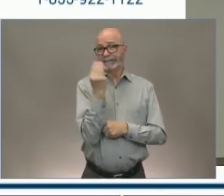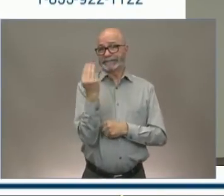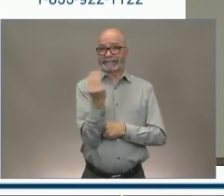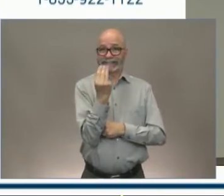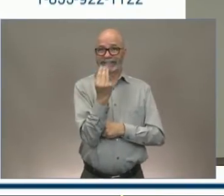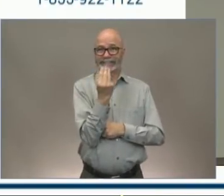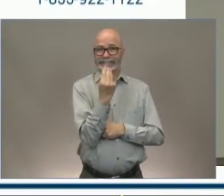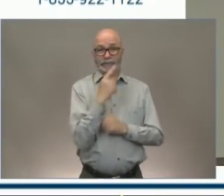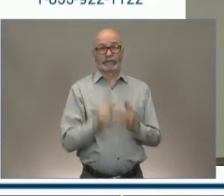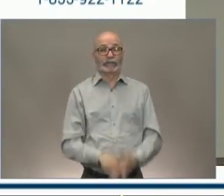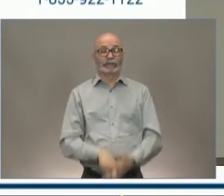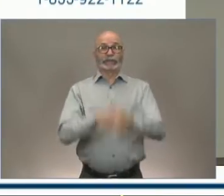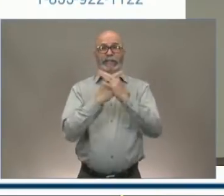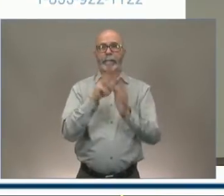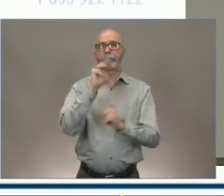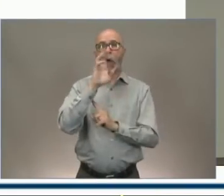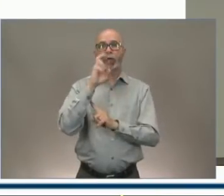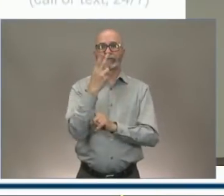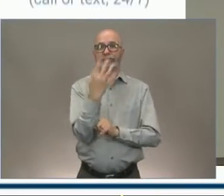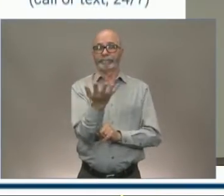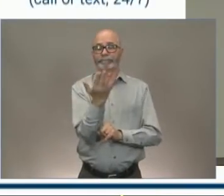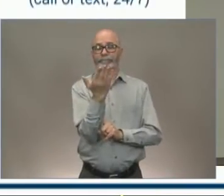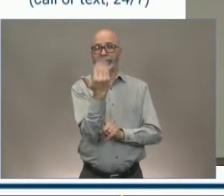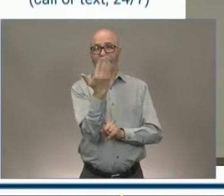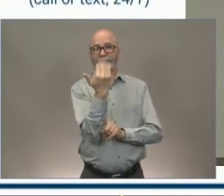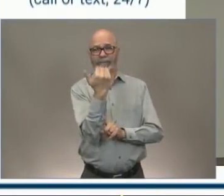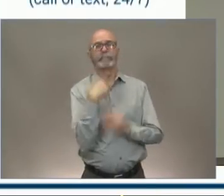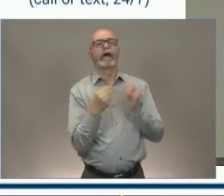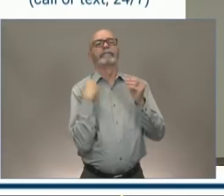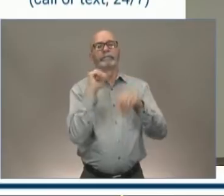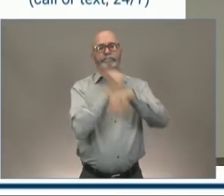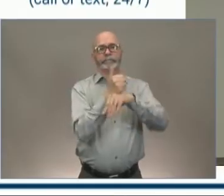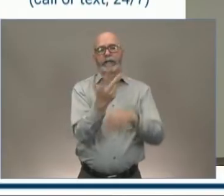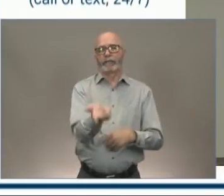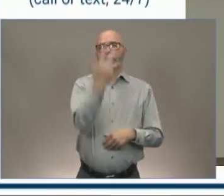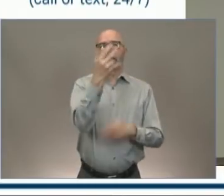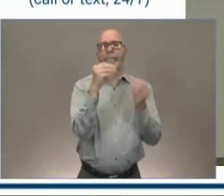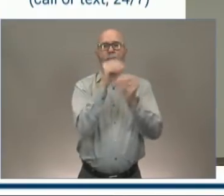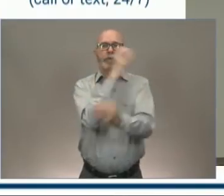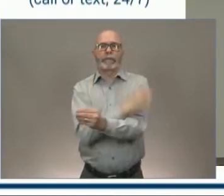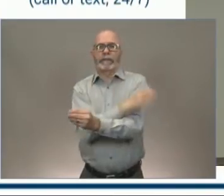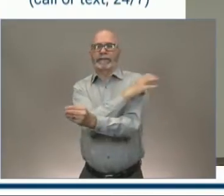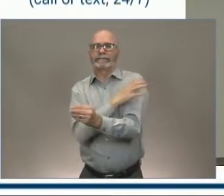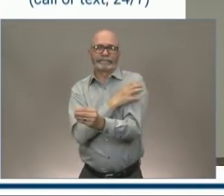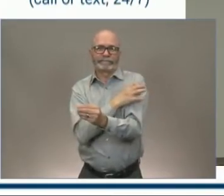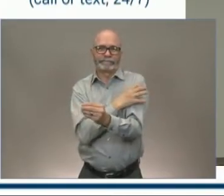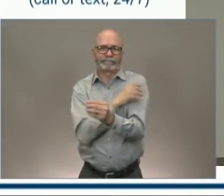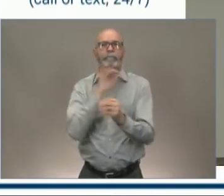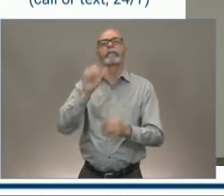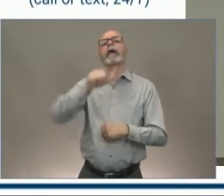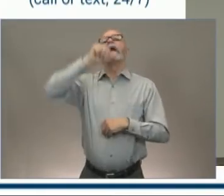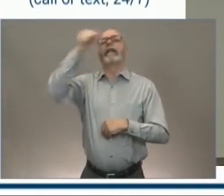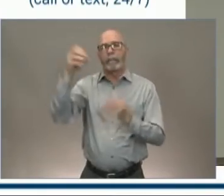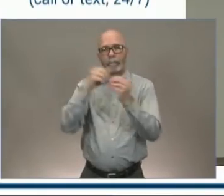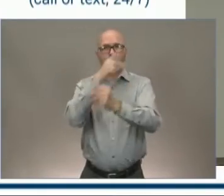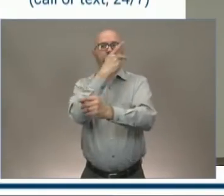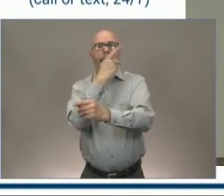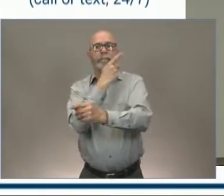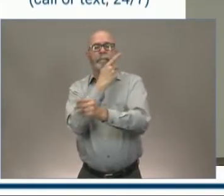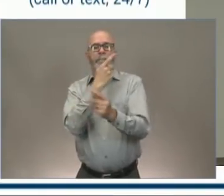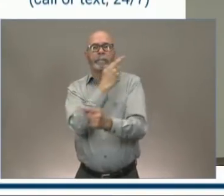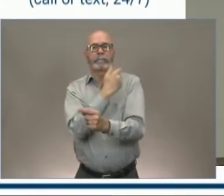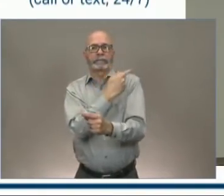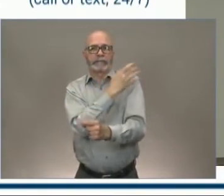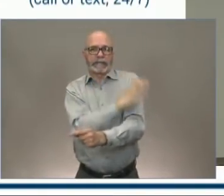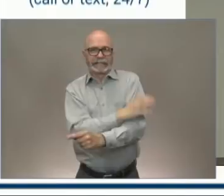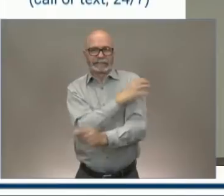And the following week, we will open bookings for the remaining 3 clinic locations that will open March 22nd. And the reason we